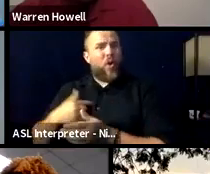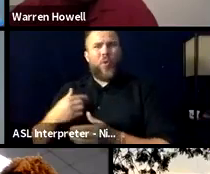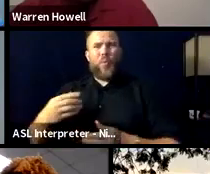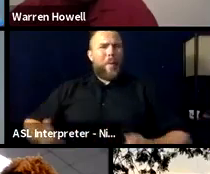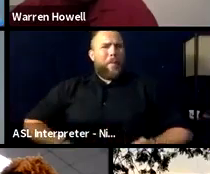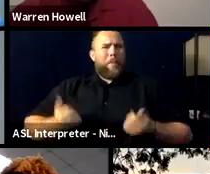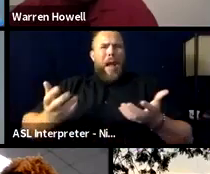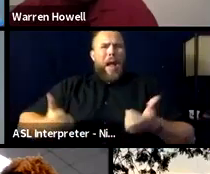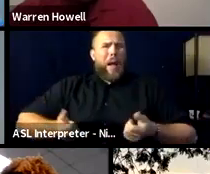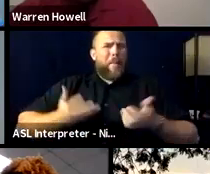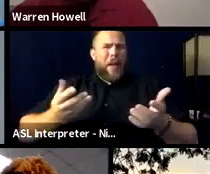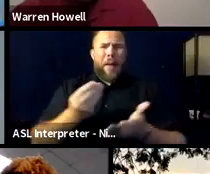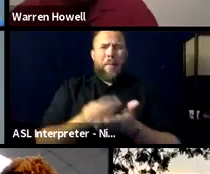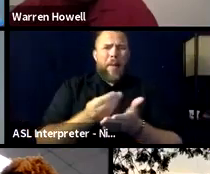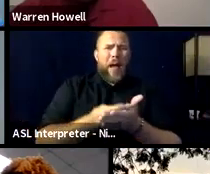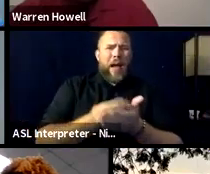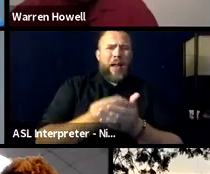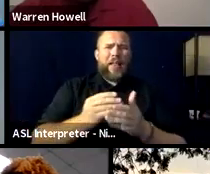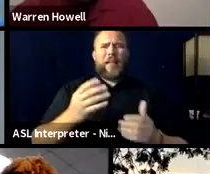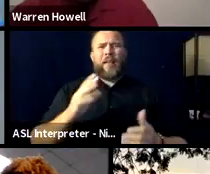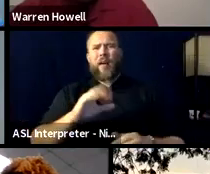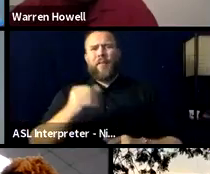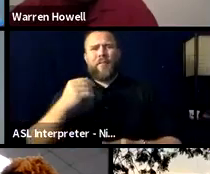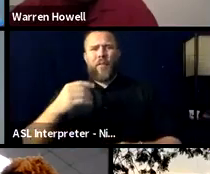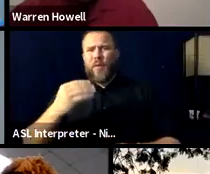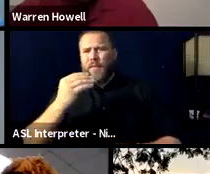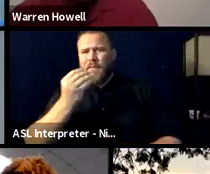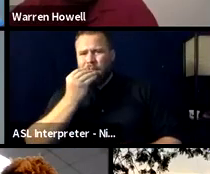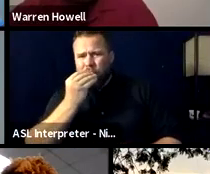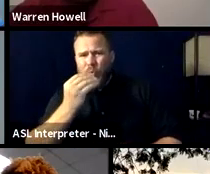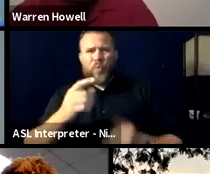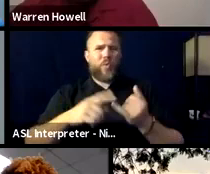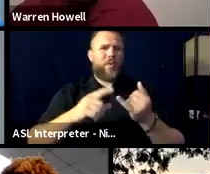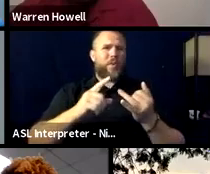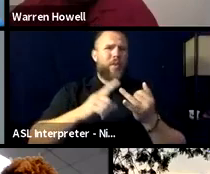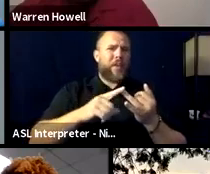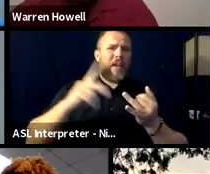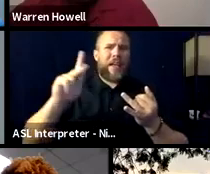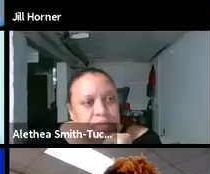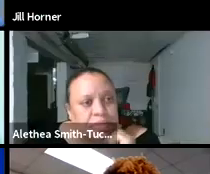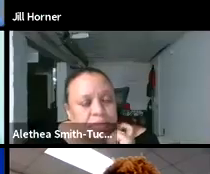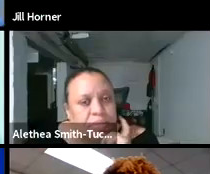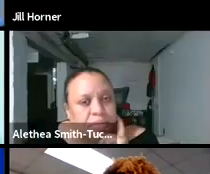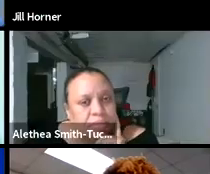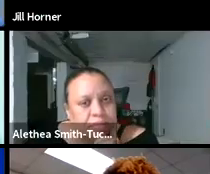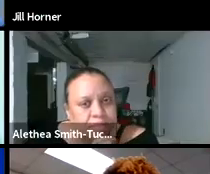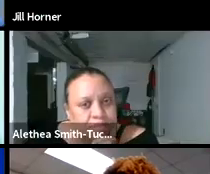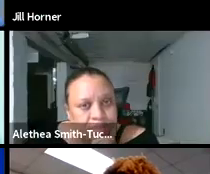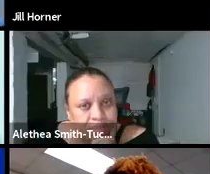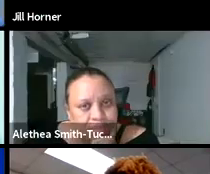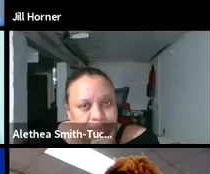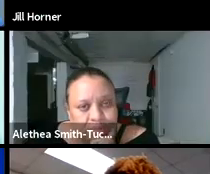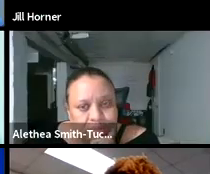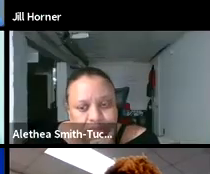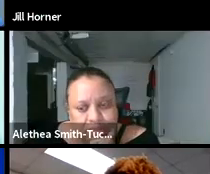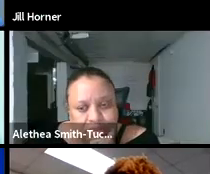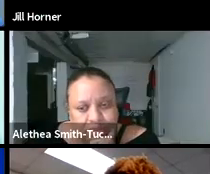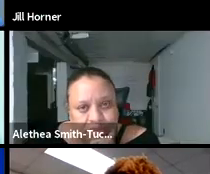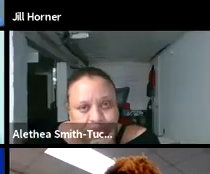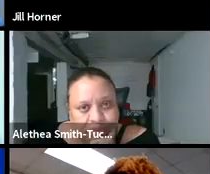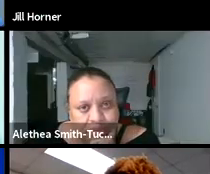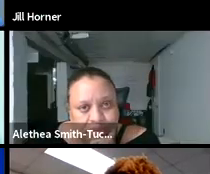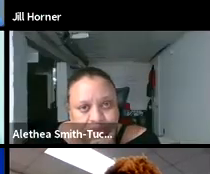stickers, snacks, vocabulary accounts, Kahoot accounts, Quizlet accounts, Brain Pop accounts, and let's not